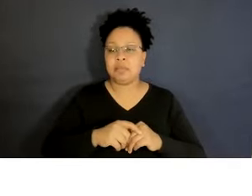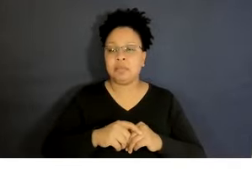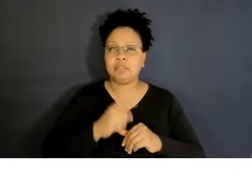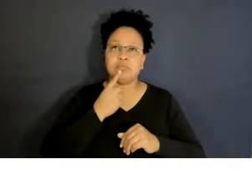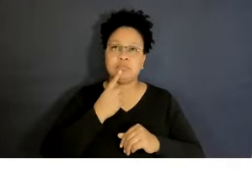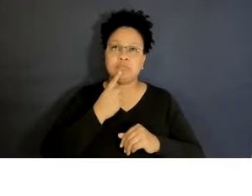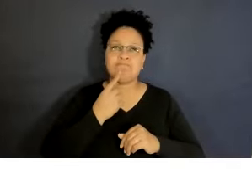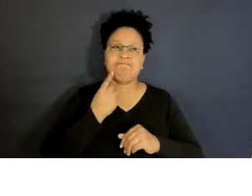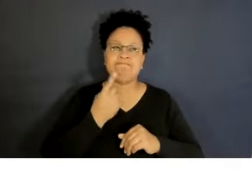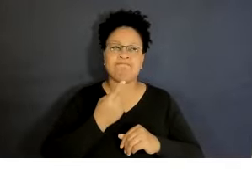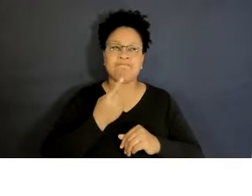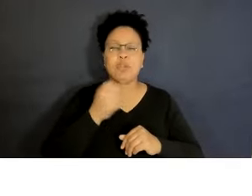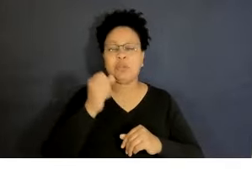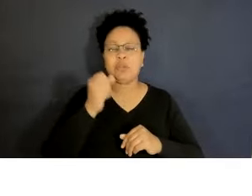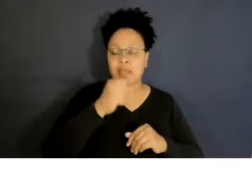and yeah,